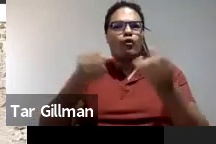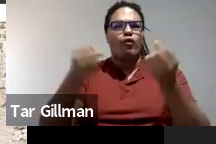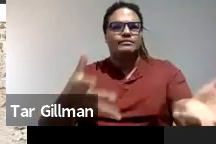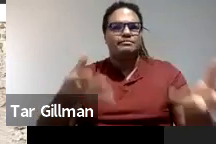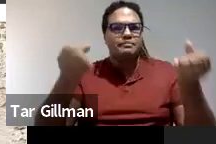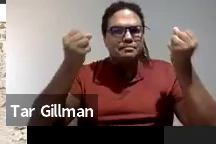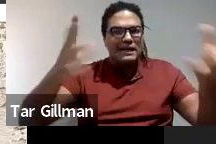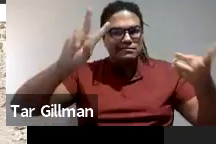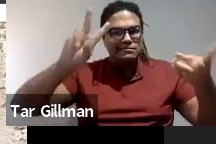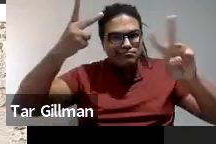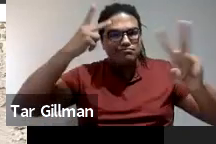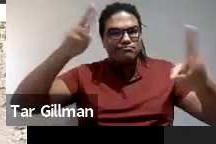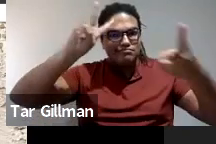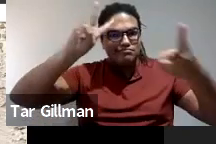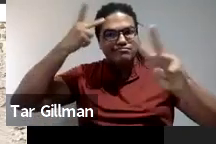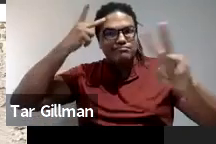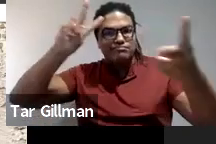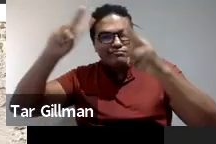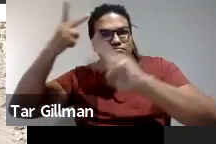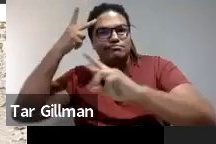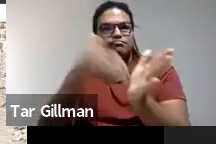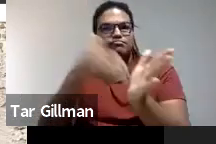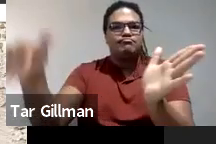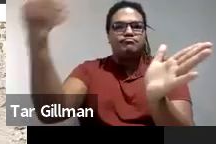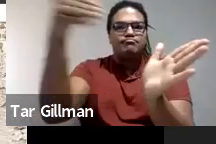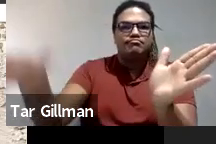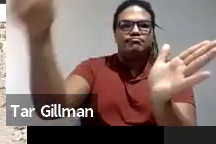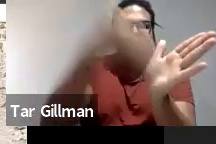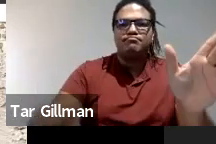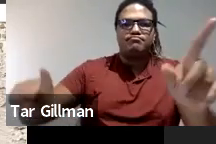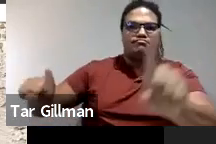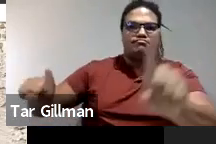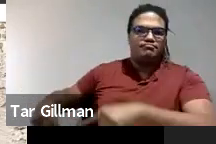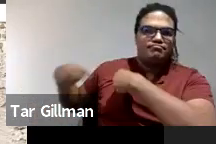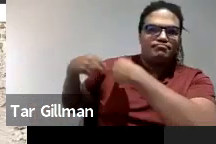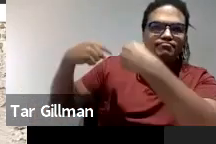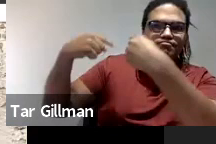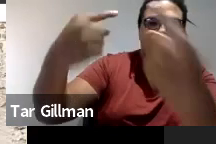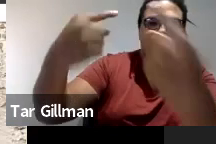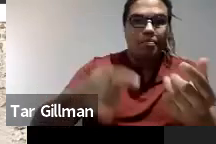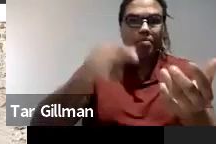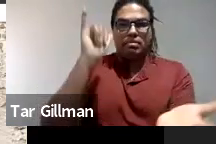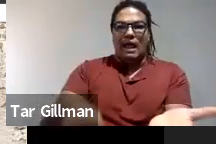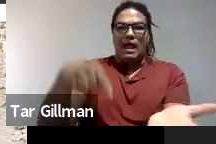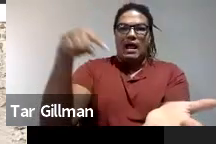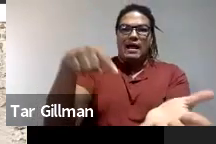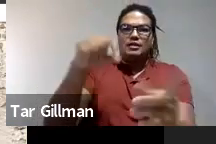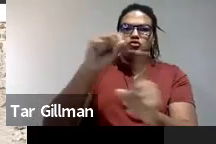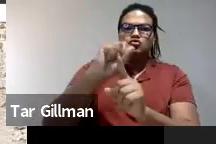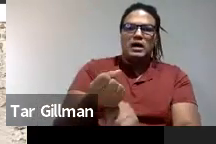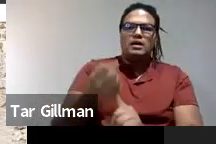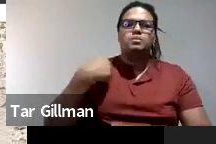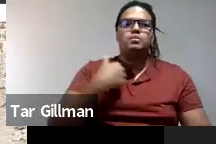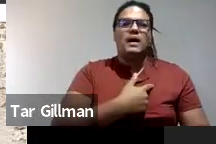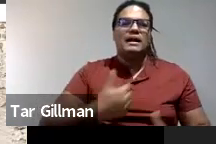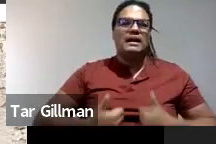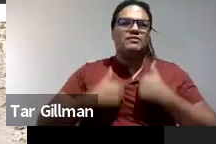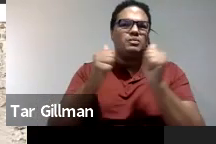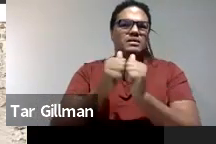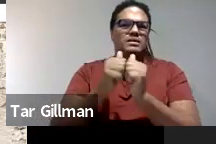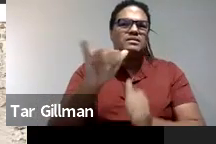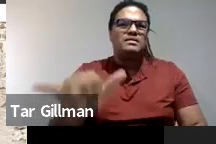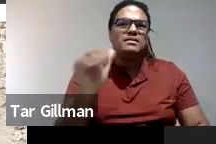and forth. We're trying to try to lip read. And this in turn causes numerous misunderstandings